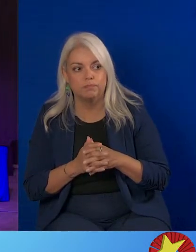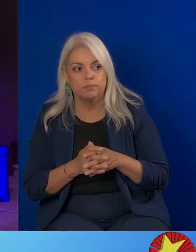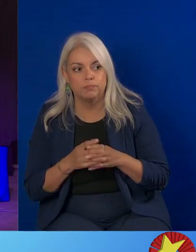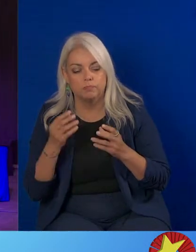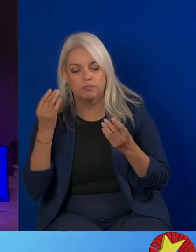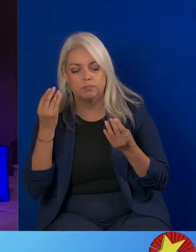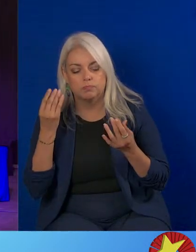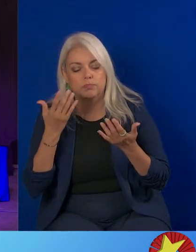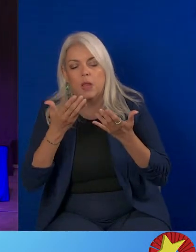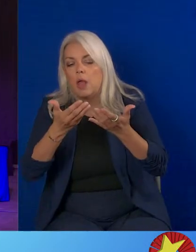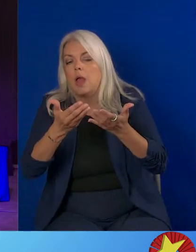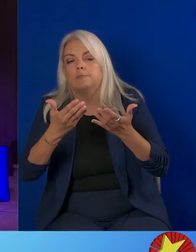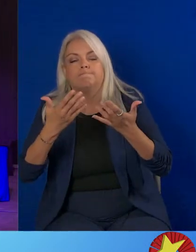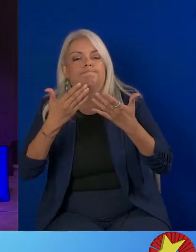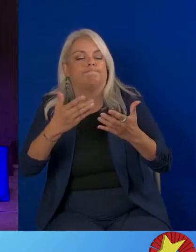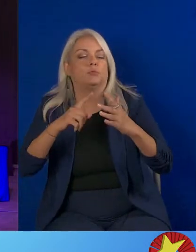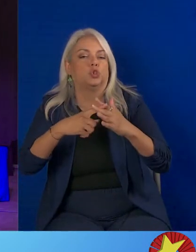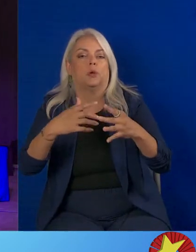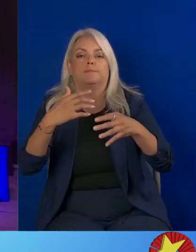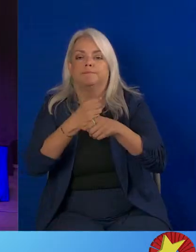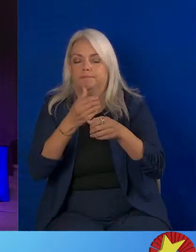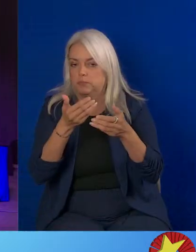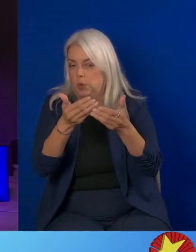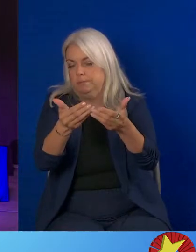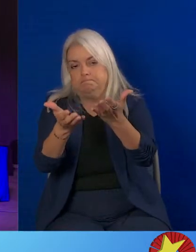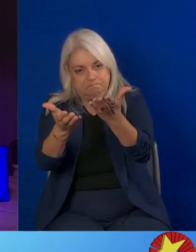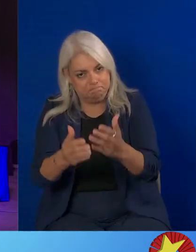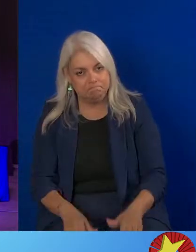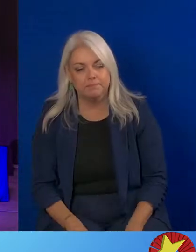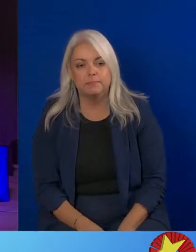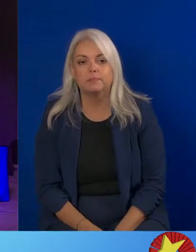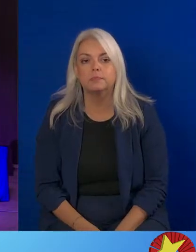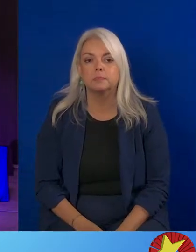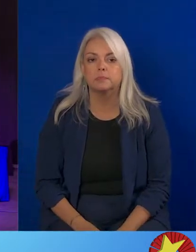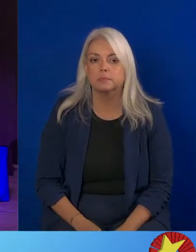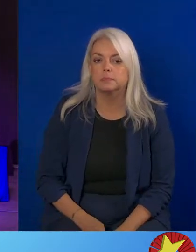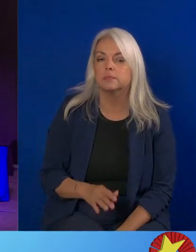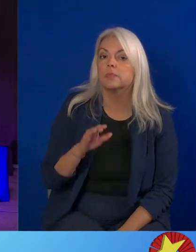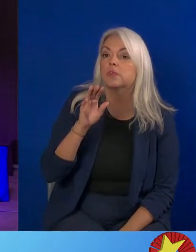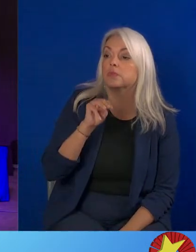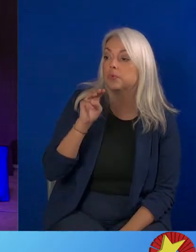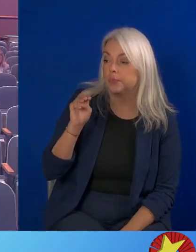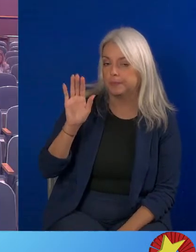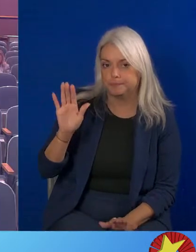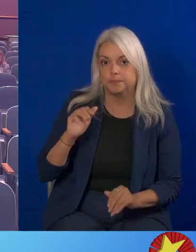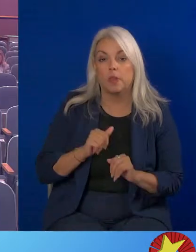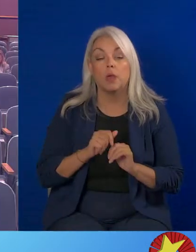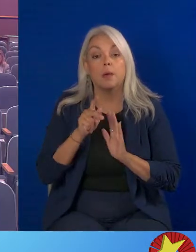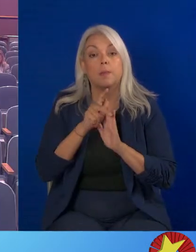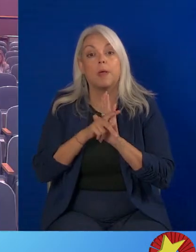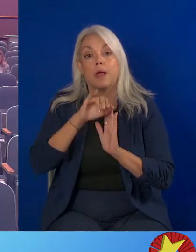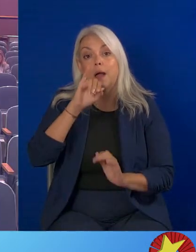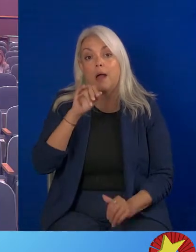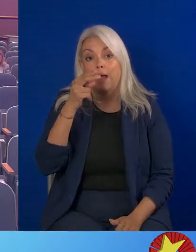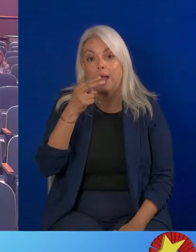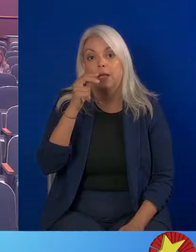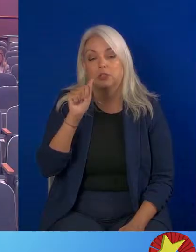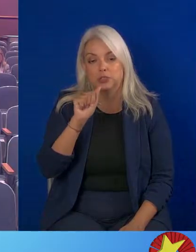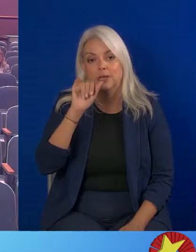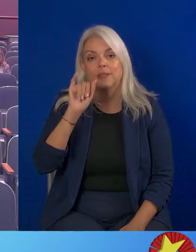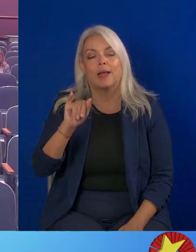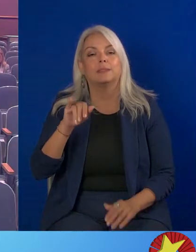It's a start. It's a start. Let's go ahead. Okay. So policy IHA, which is the basic instructional